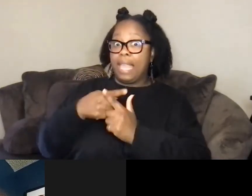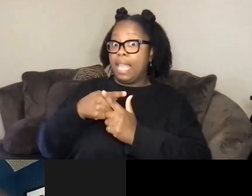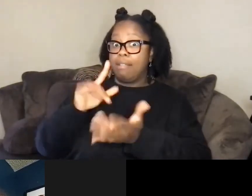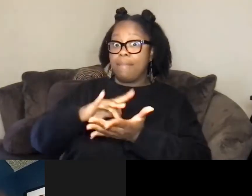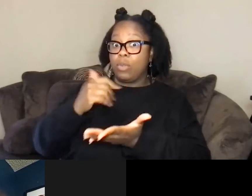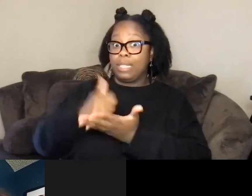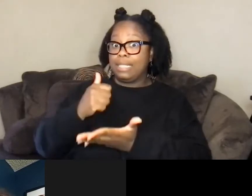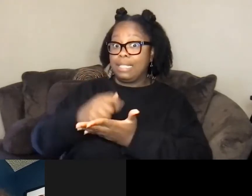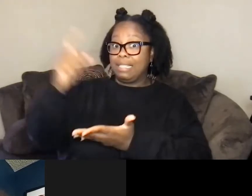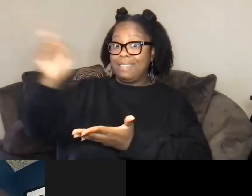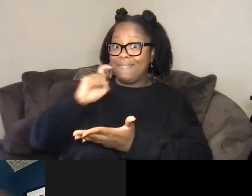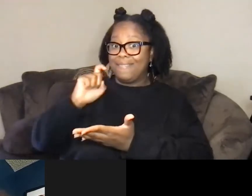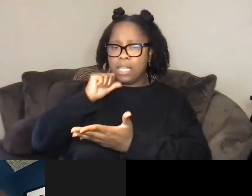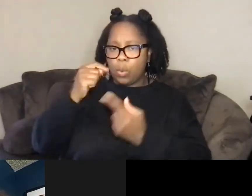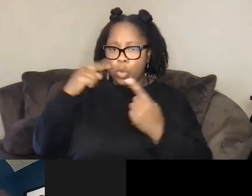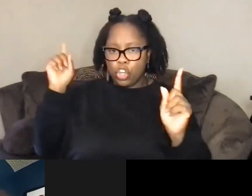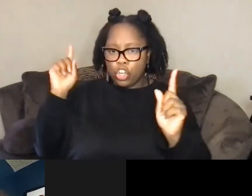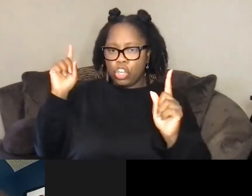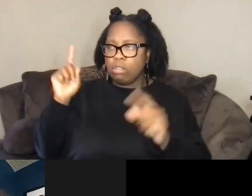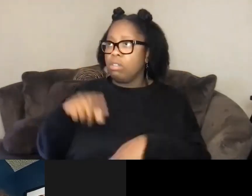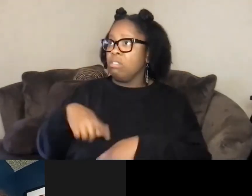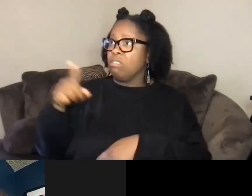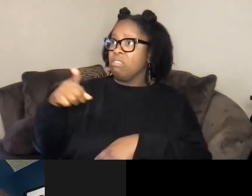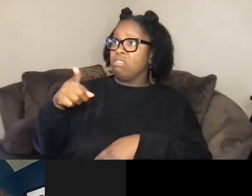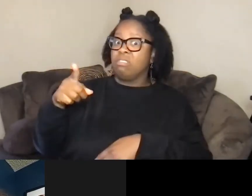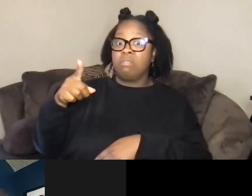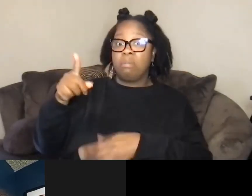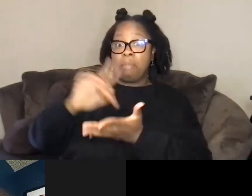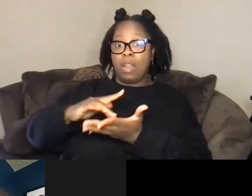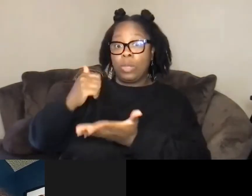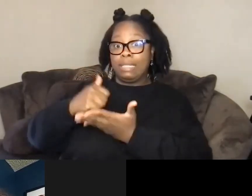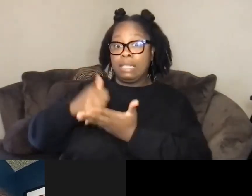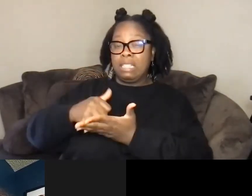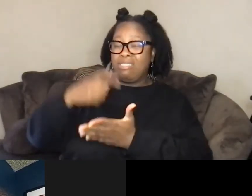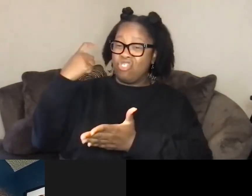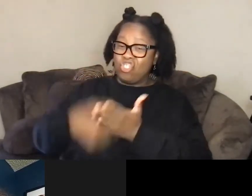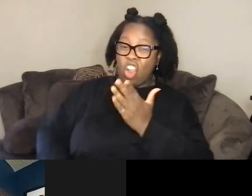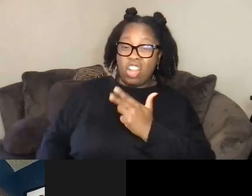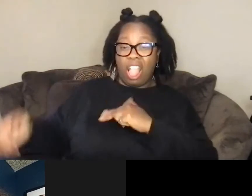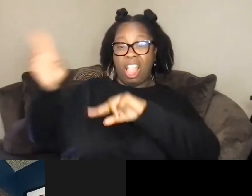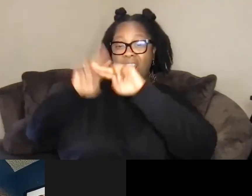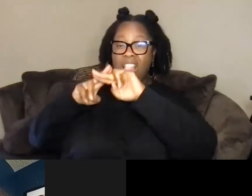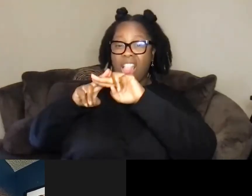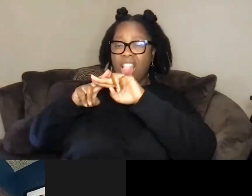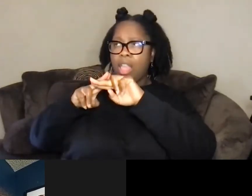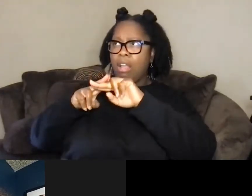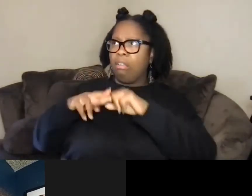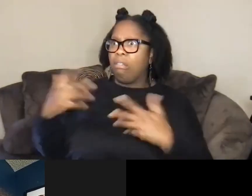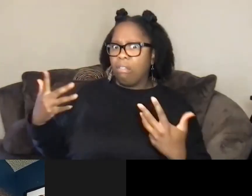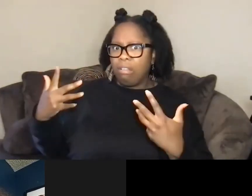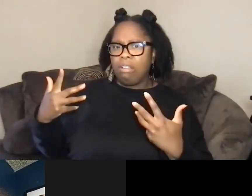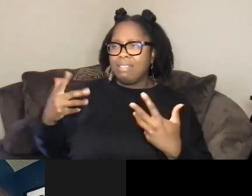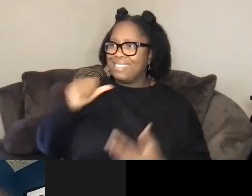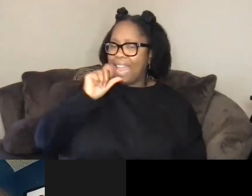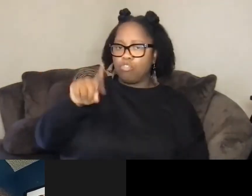assistance. And we get charged more. And those charges aren't just visited on the fat person. They travel down through